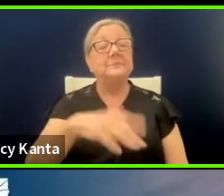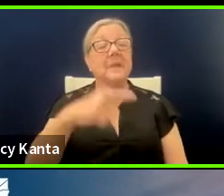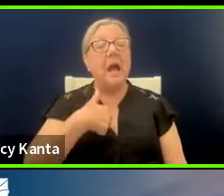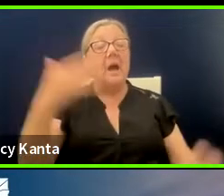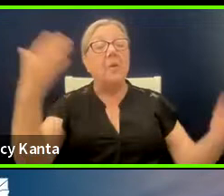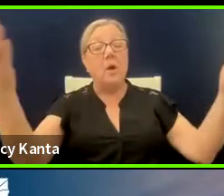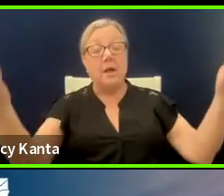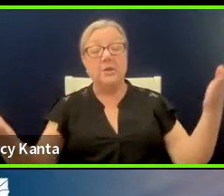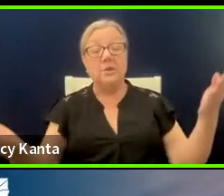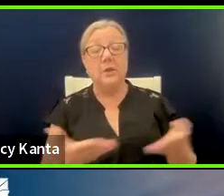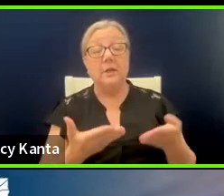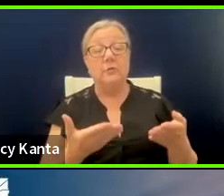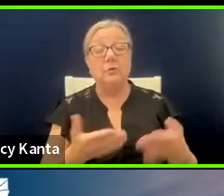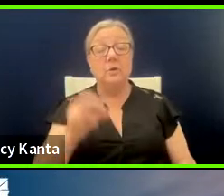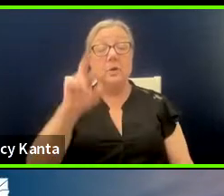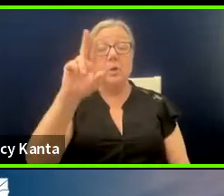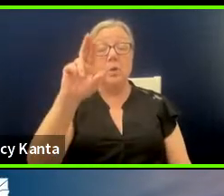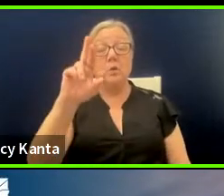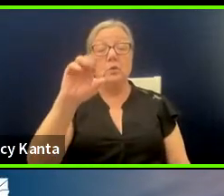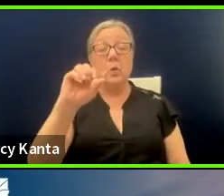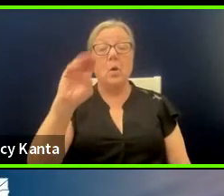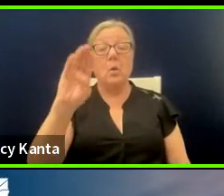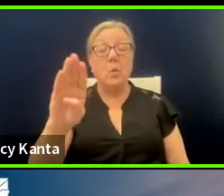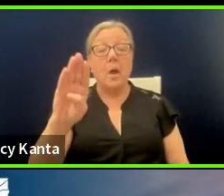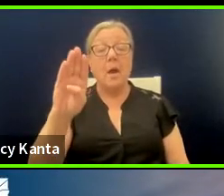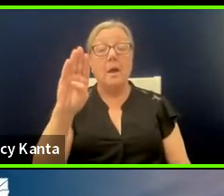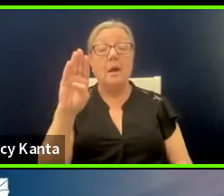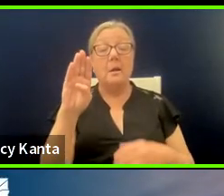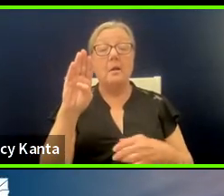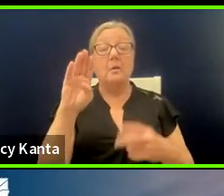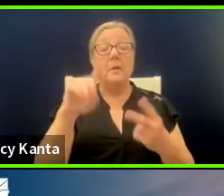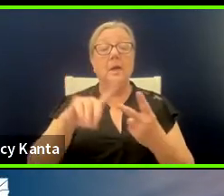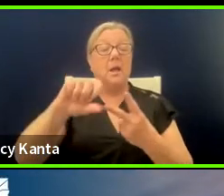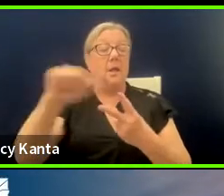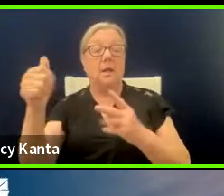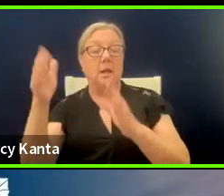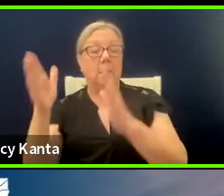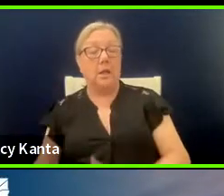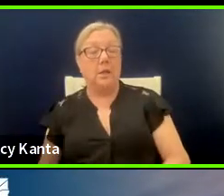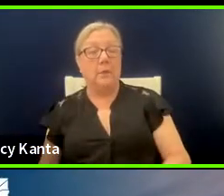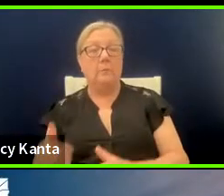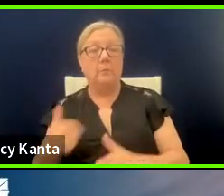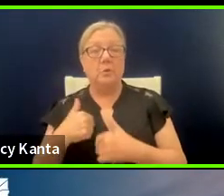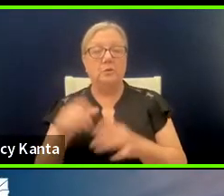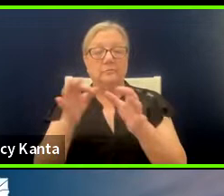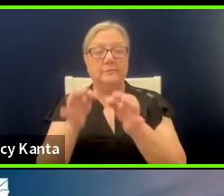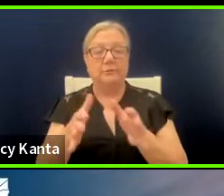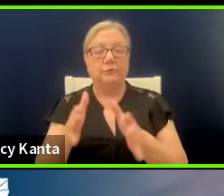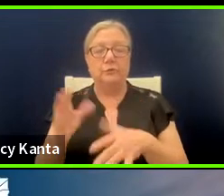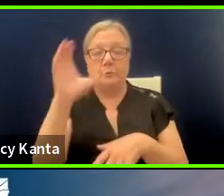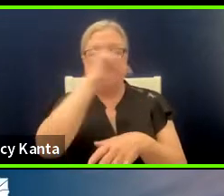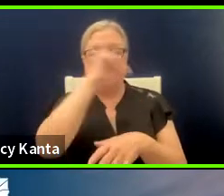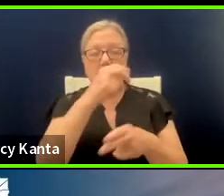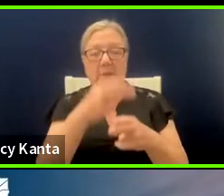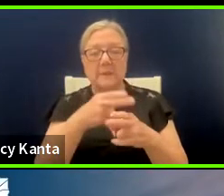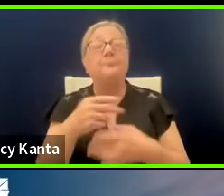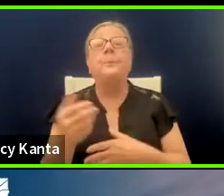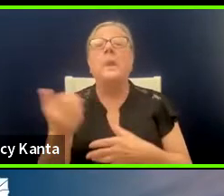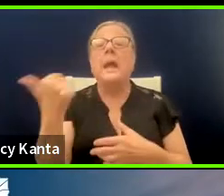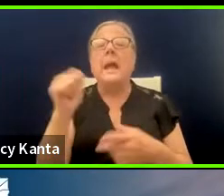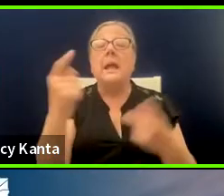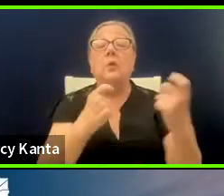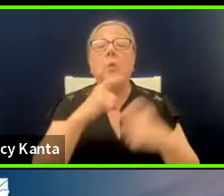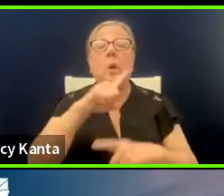Mike Pishka. They're on the call as well. And we didn't get a chance to see, were there any questions about the